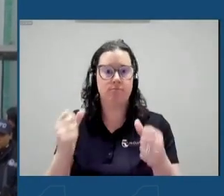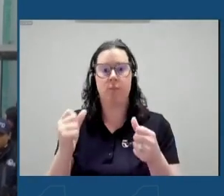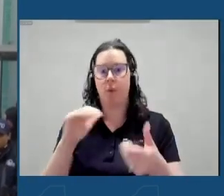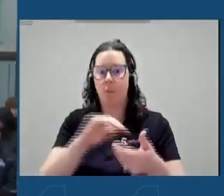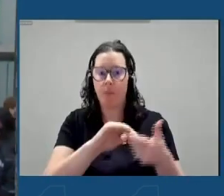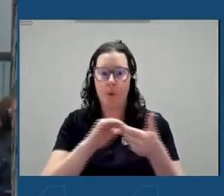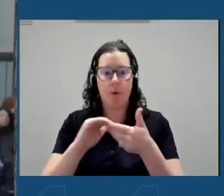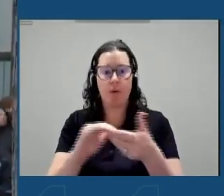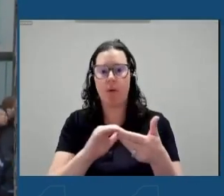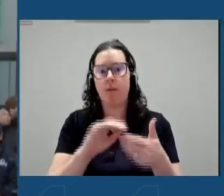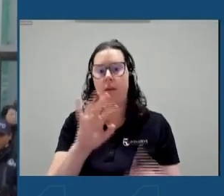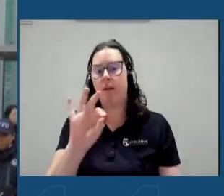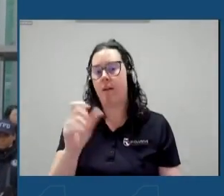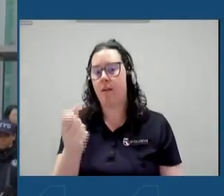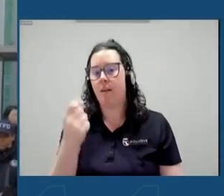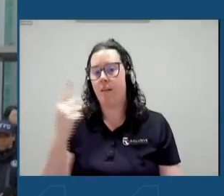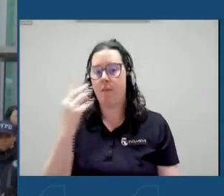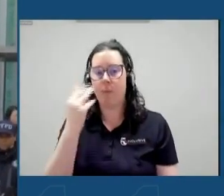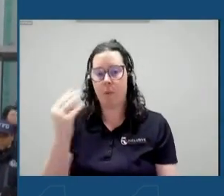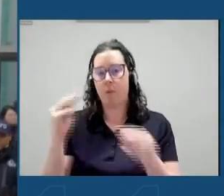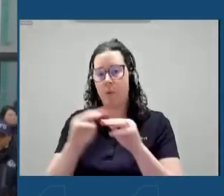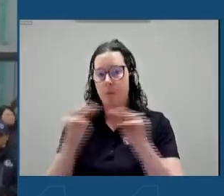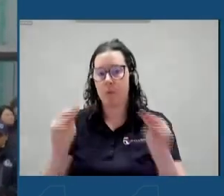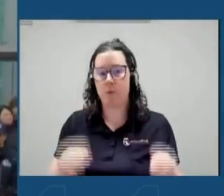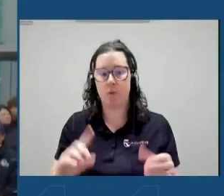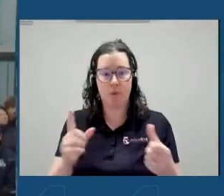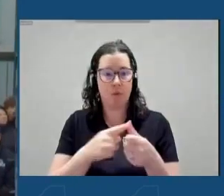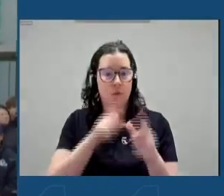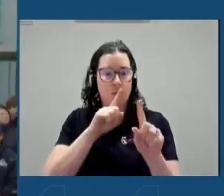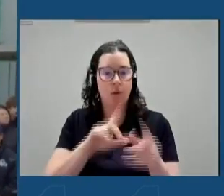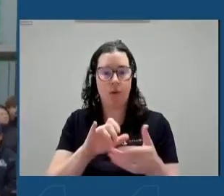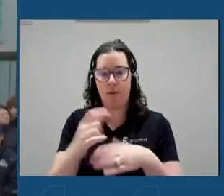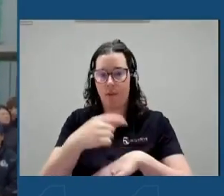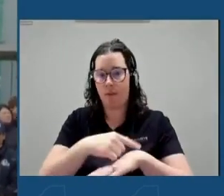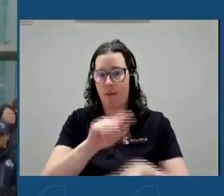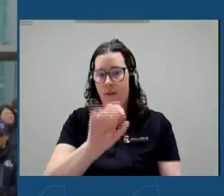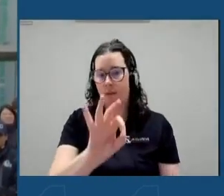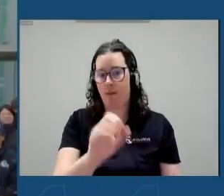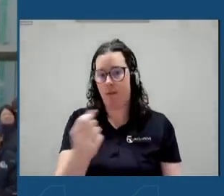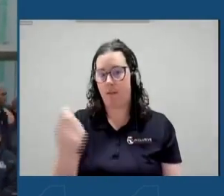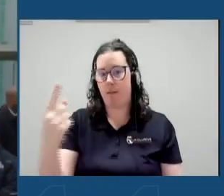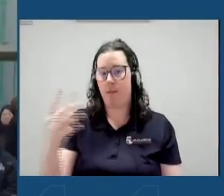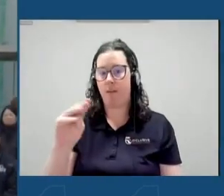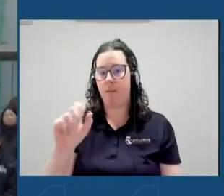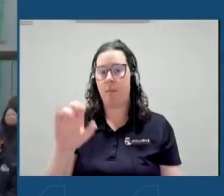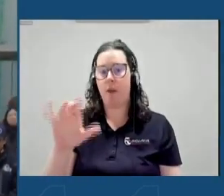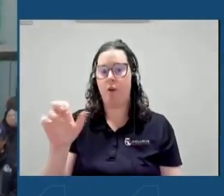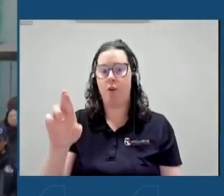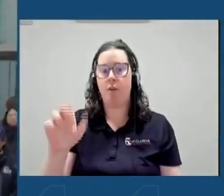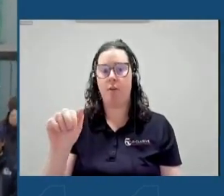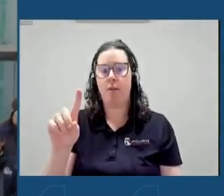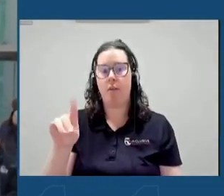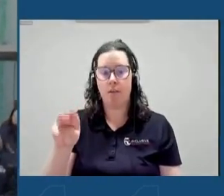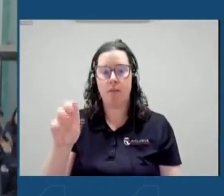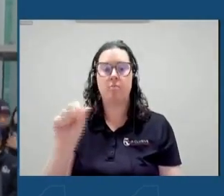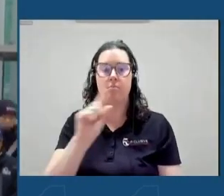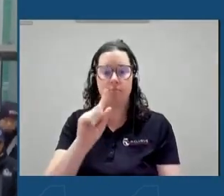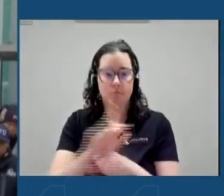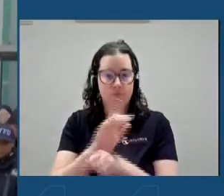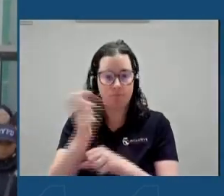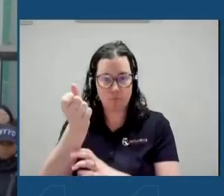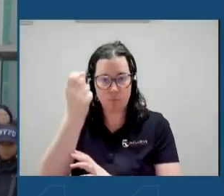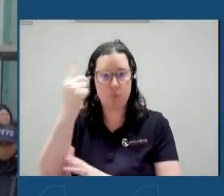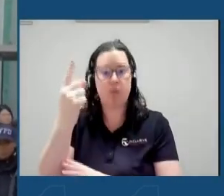and Museum. As a first responder on 9/11, Mayor Adams understands the significance and solemnity